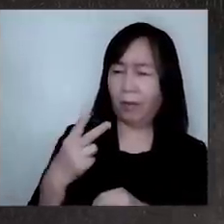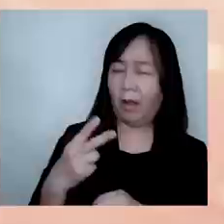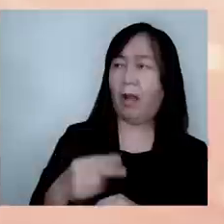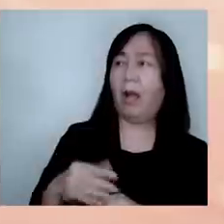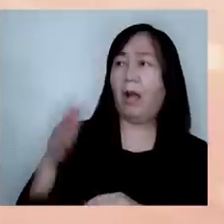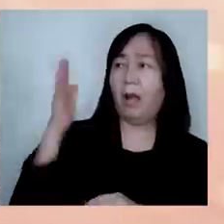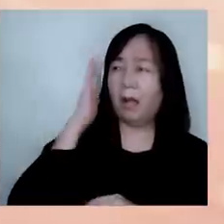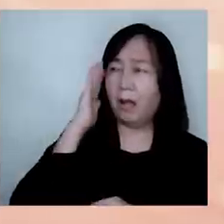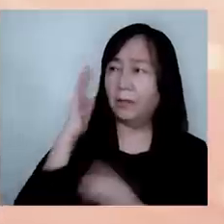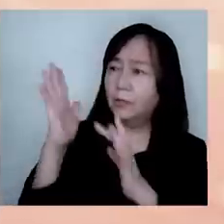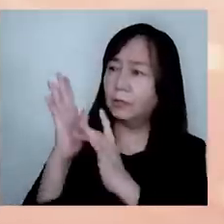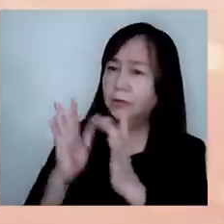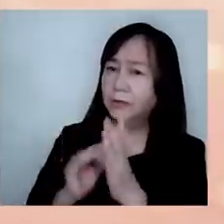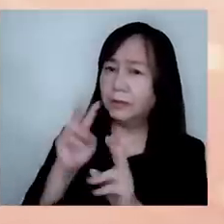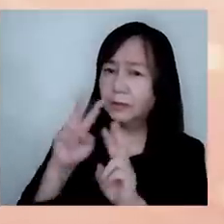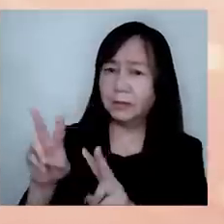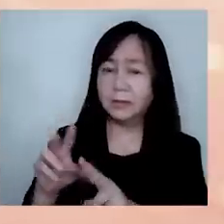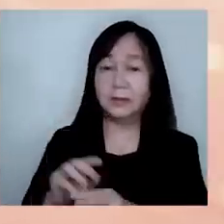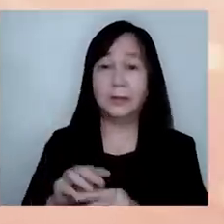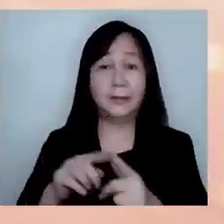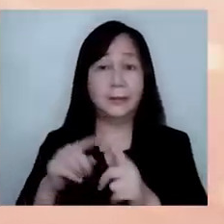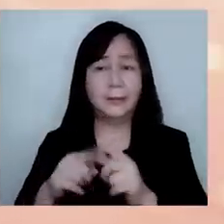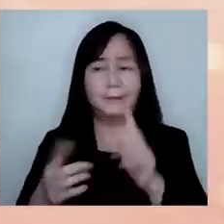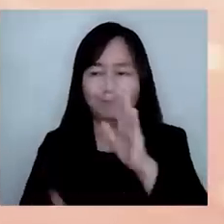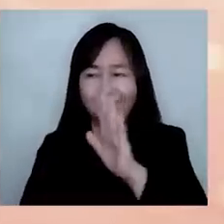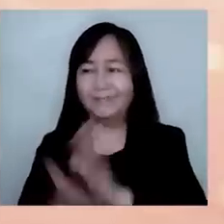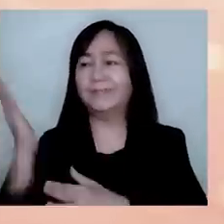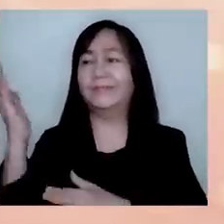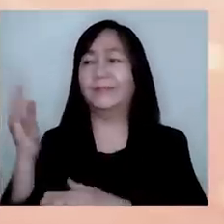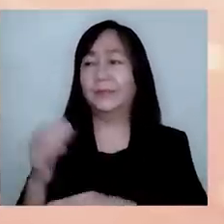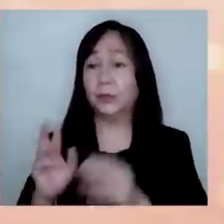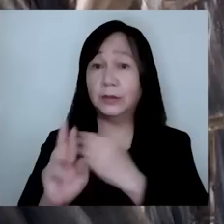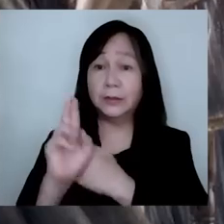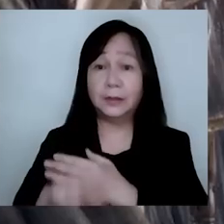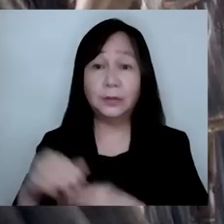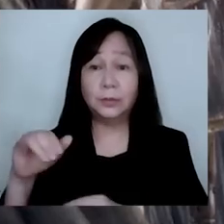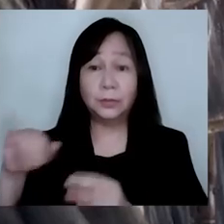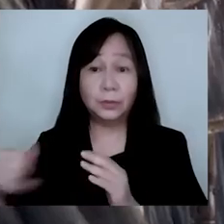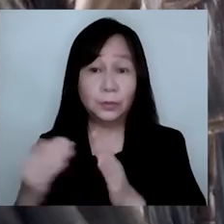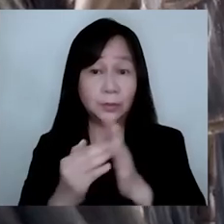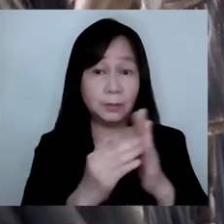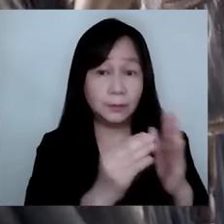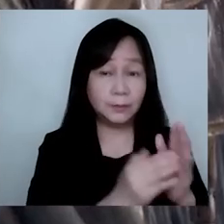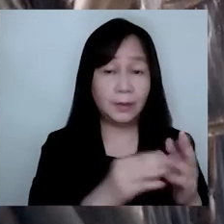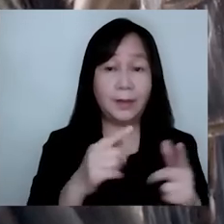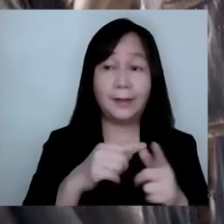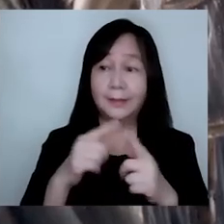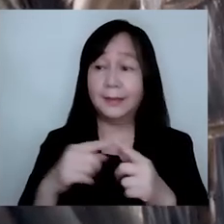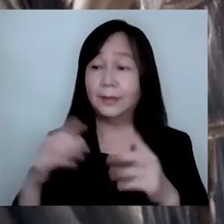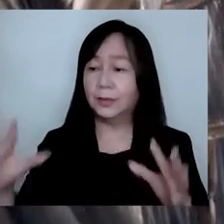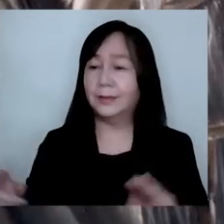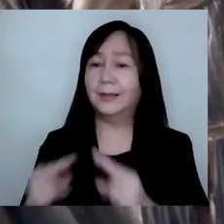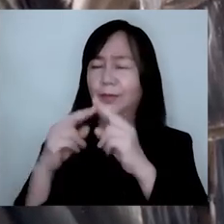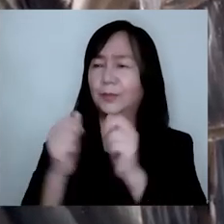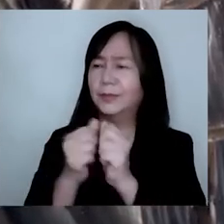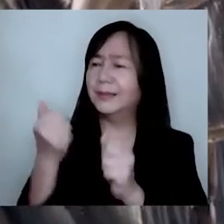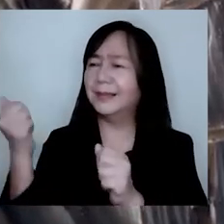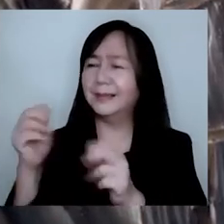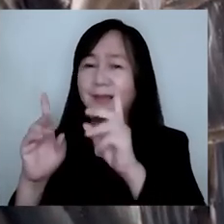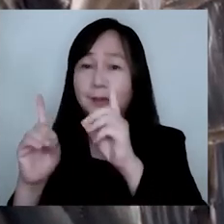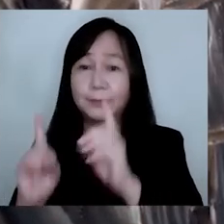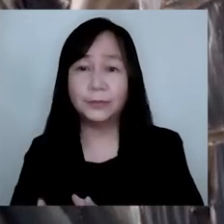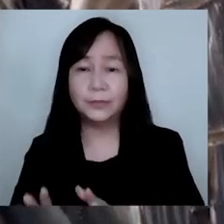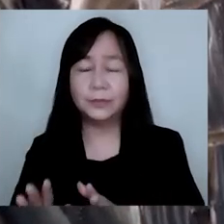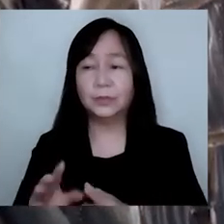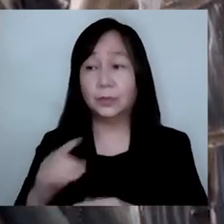master and they set out at once to return to Jerusalem and reunite with the other disciples who